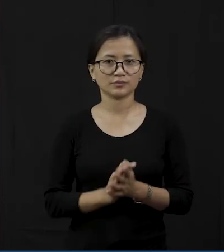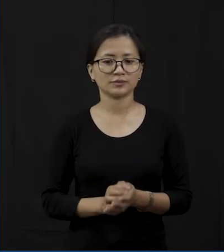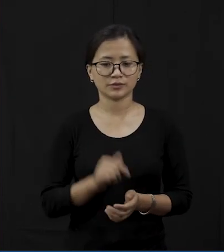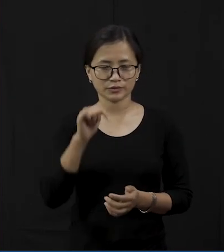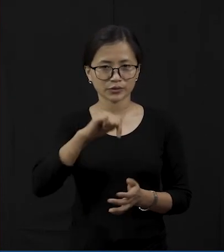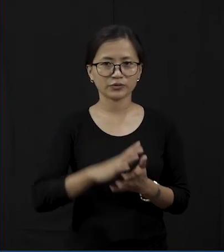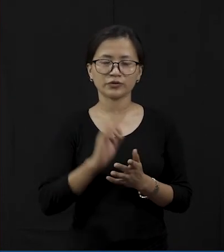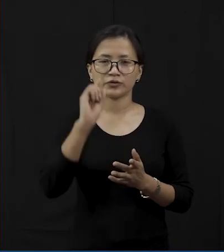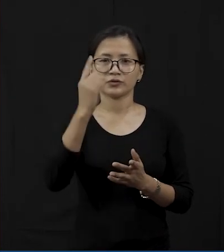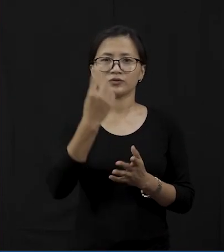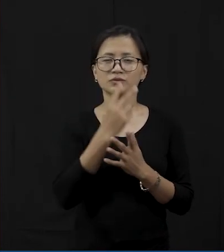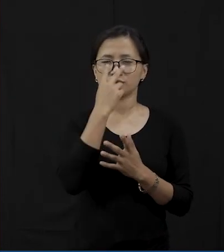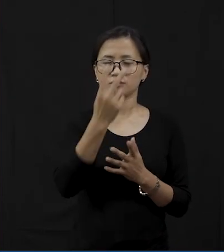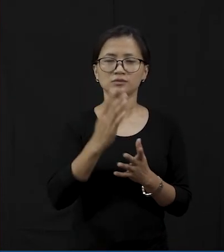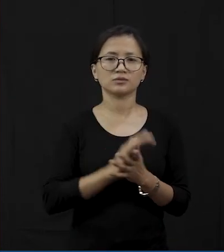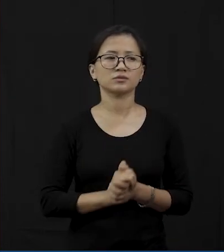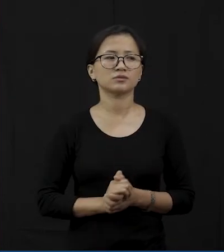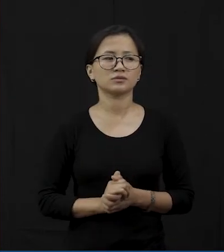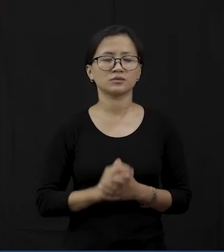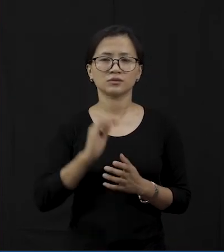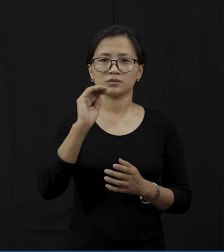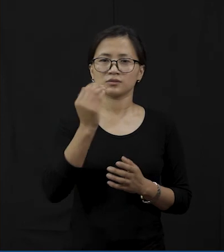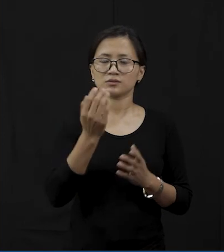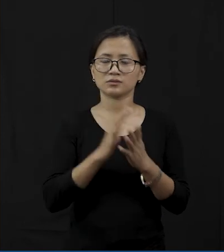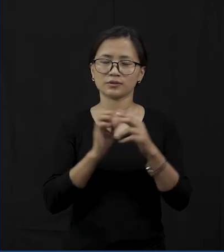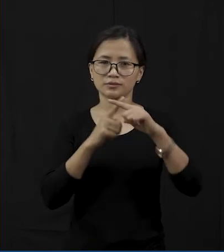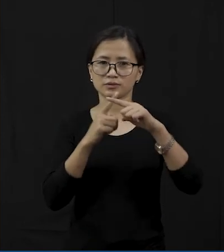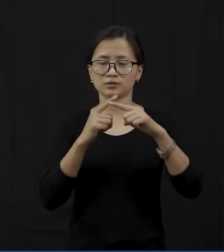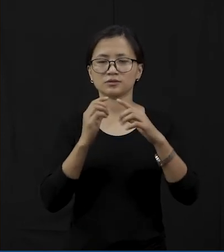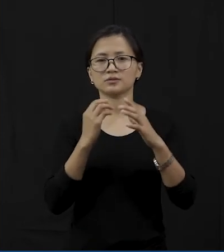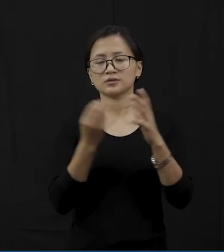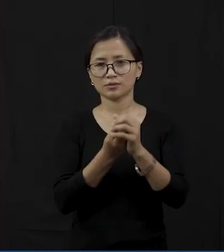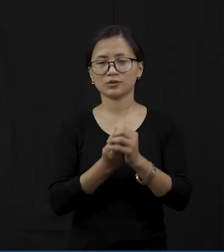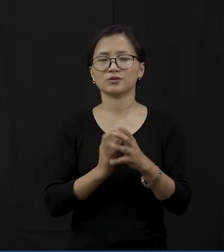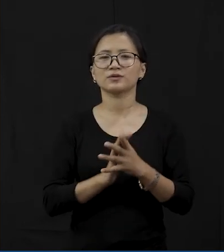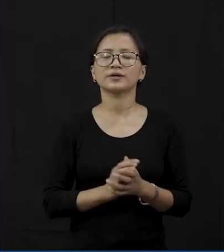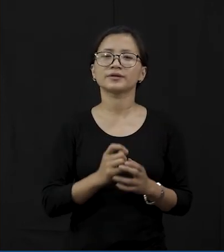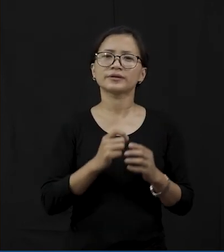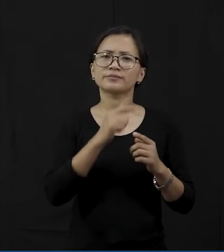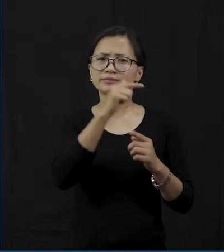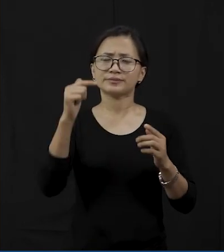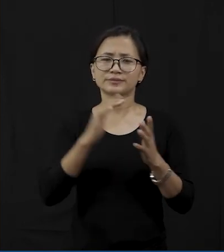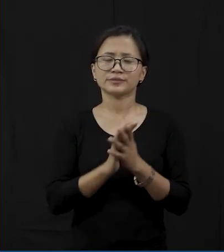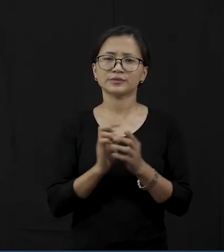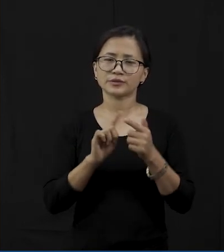So here the first we will see on sum or differences of two even numbers.